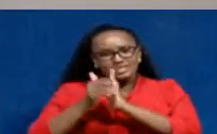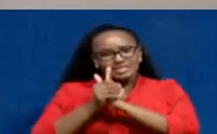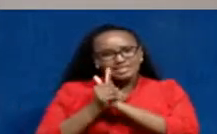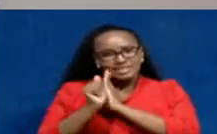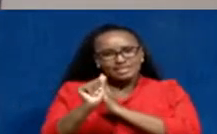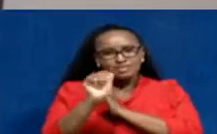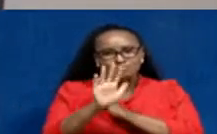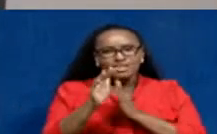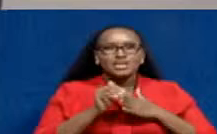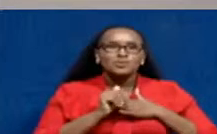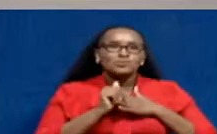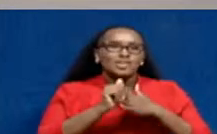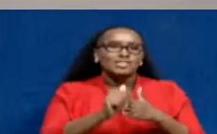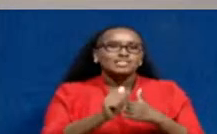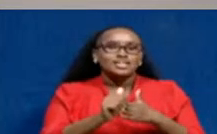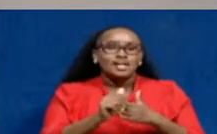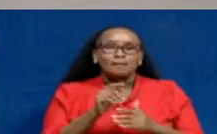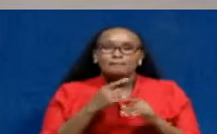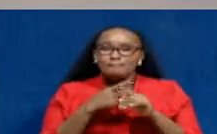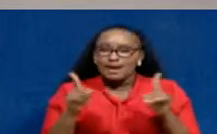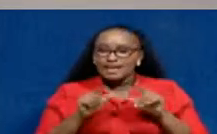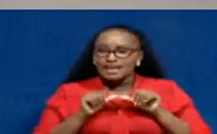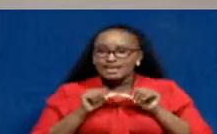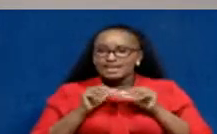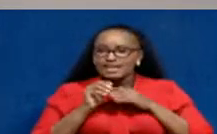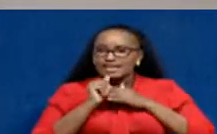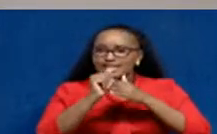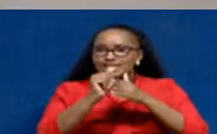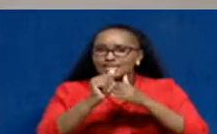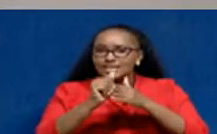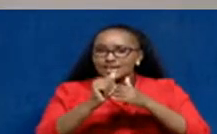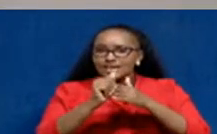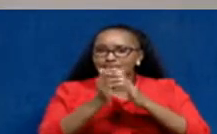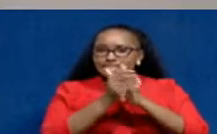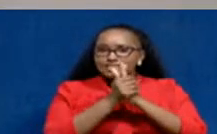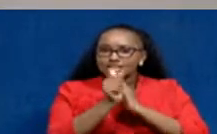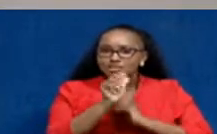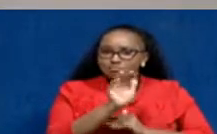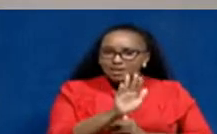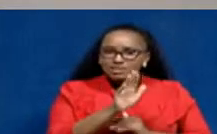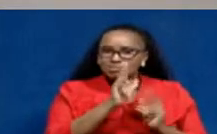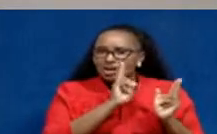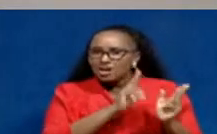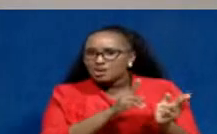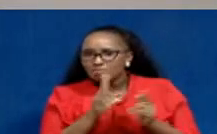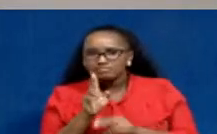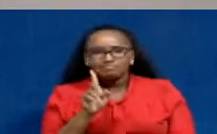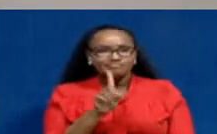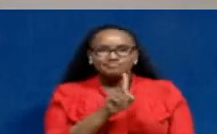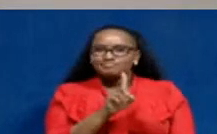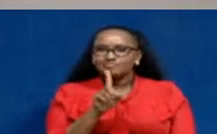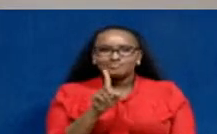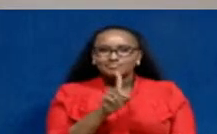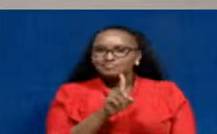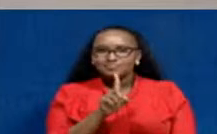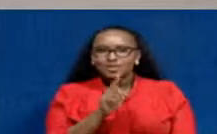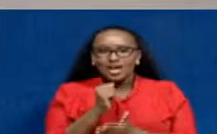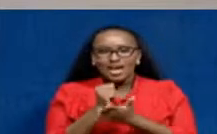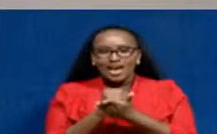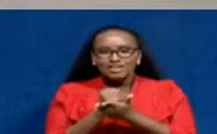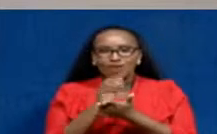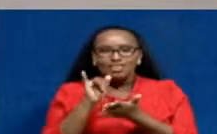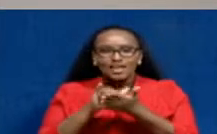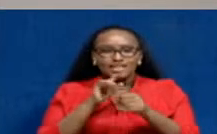promise. But his leadership abilities were not only obvious to the editors of